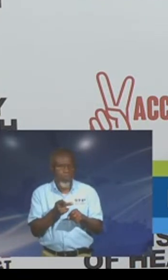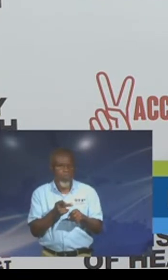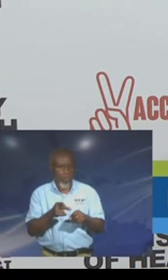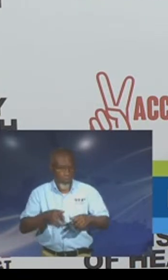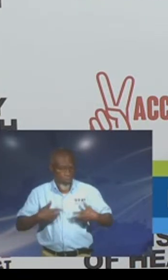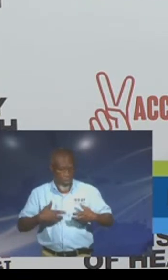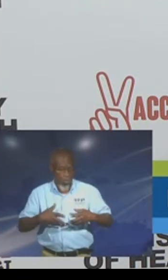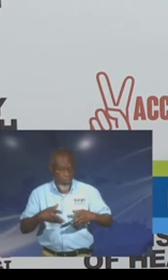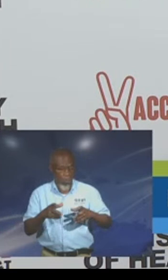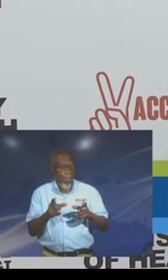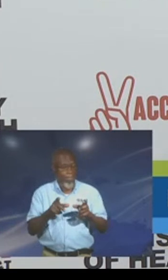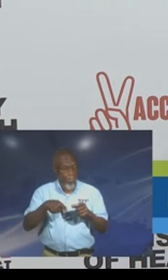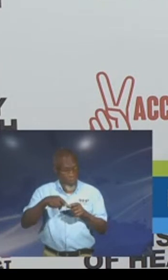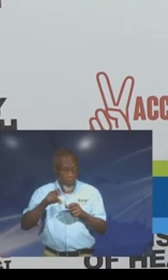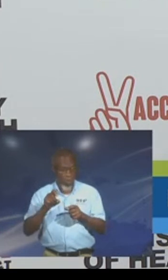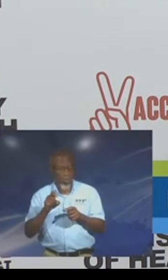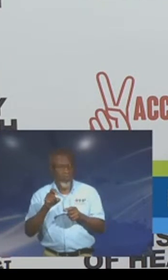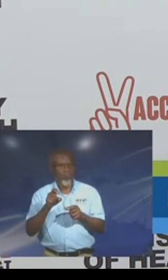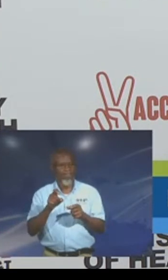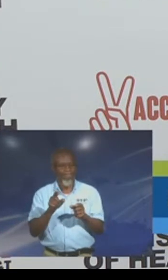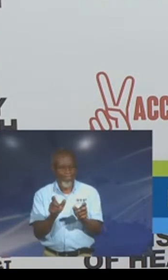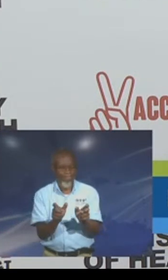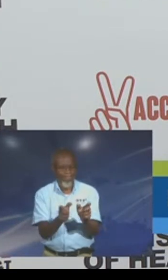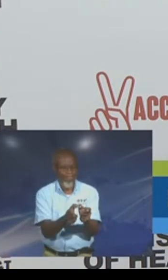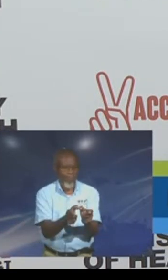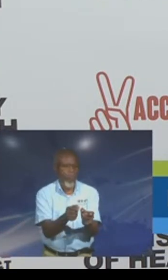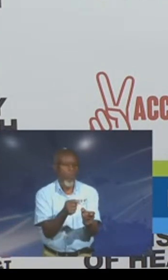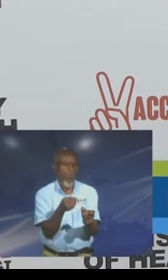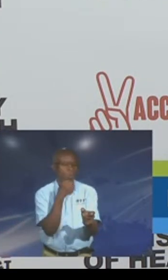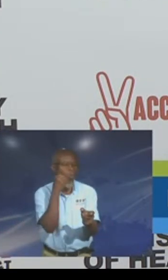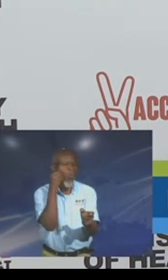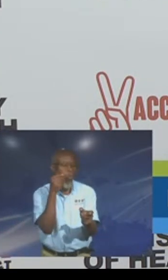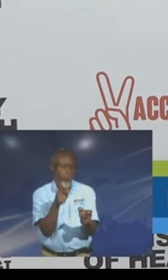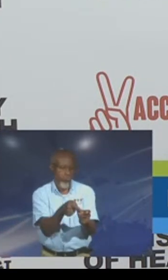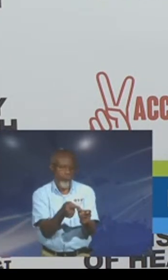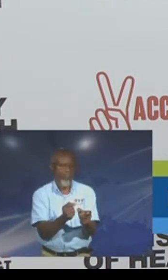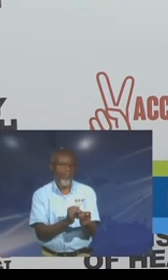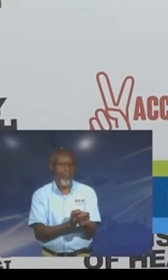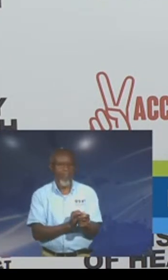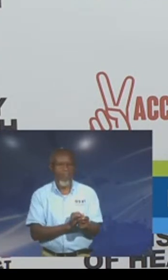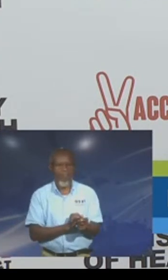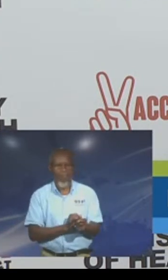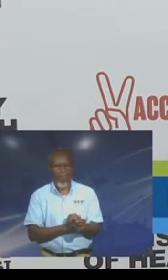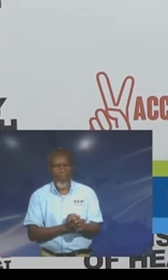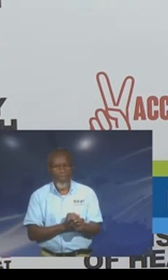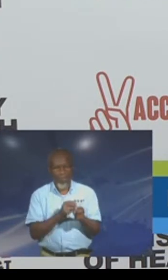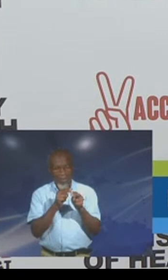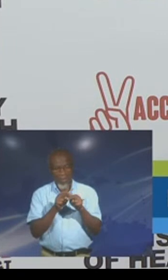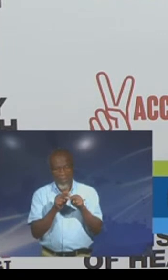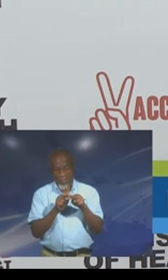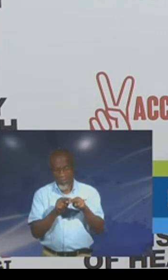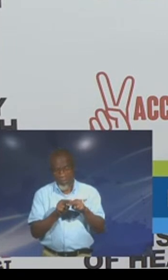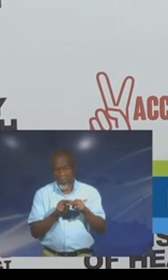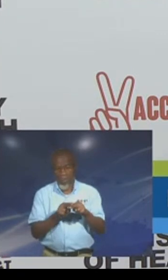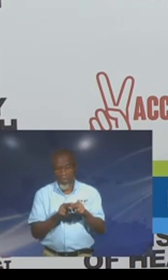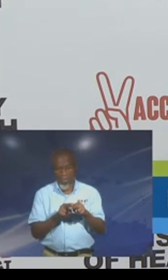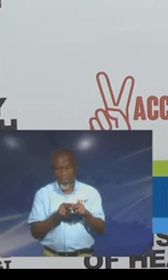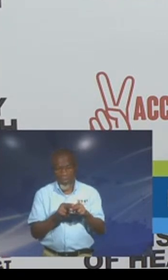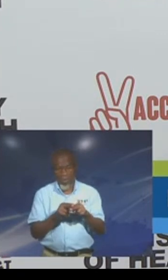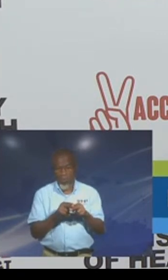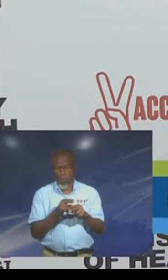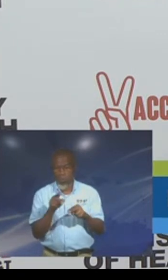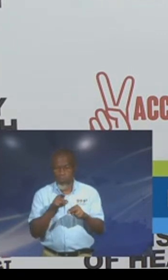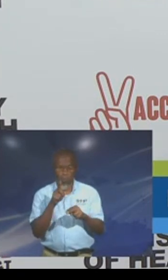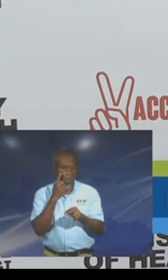isolation. Of course, there's discretion at the level of the CMOH based on the particular instance, but we will try our best to do